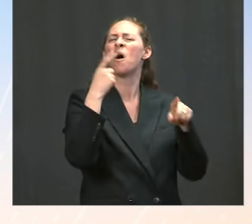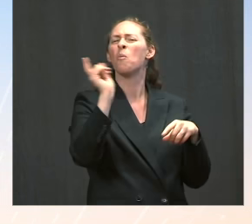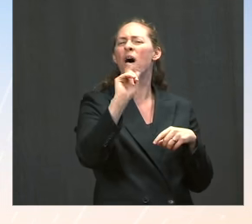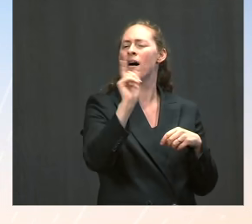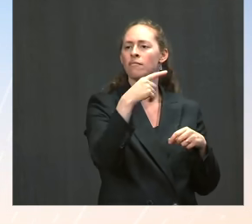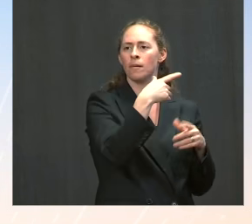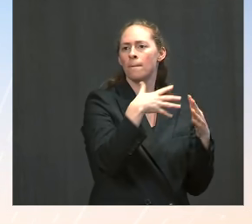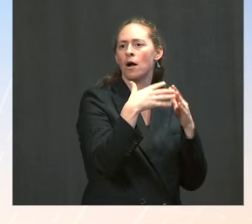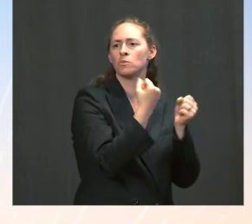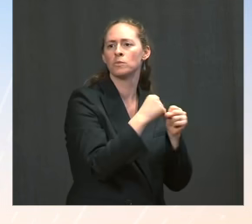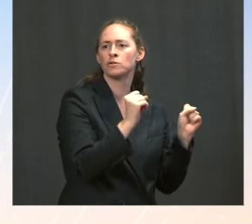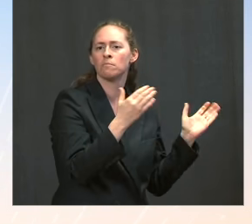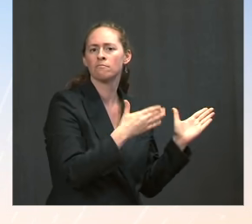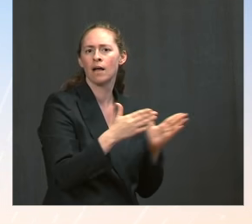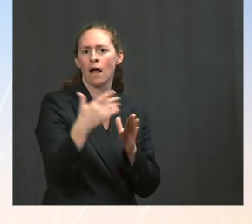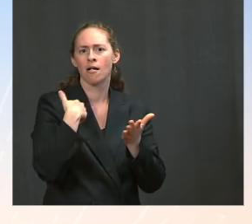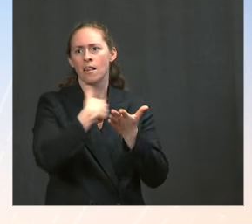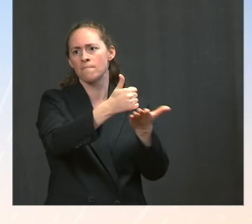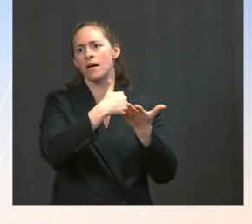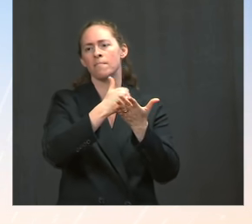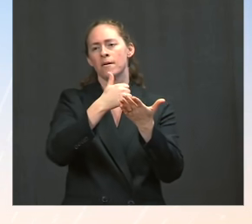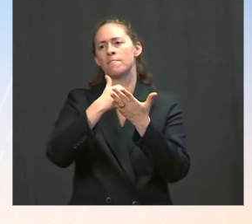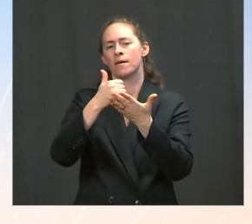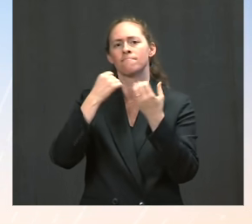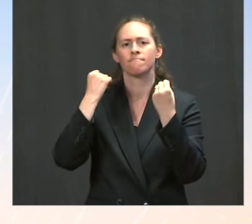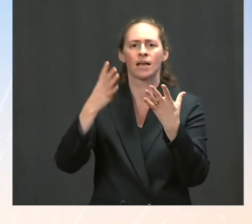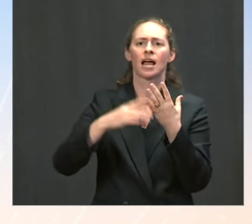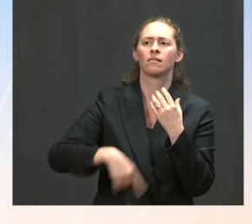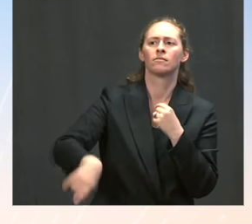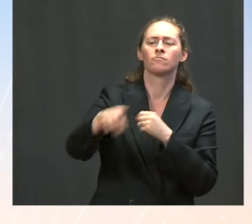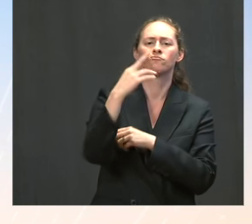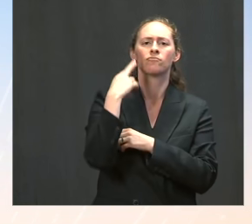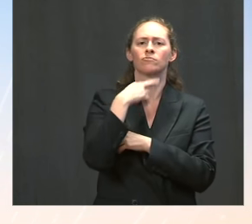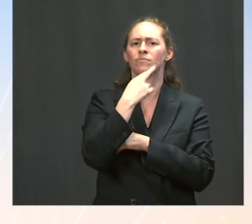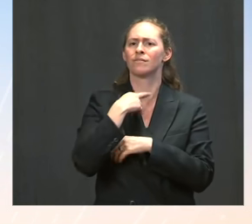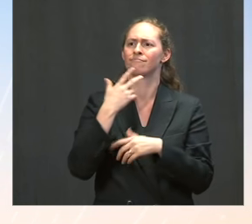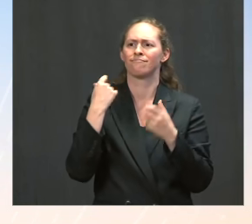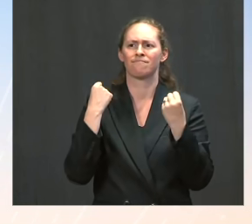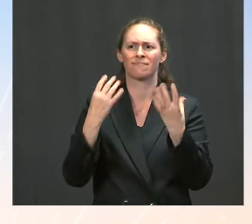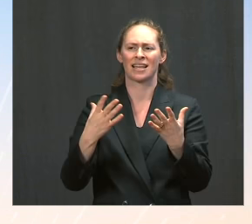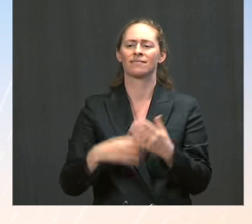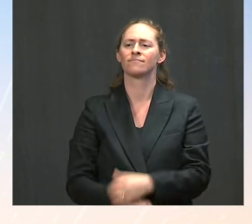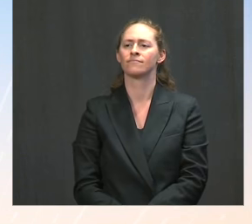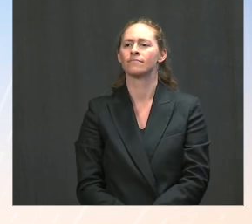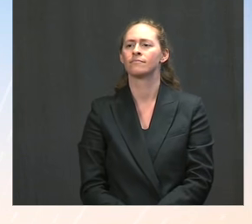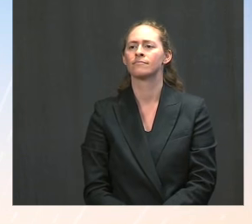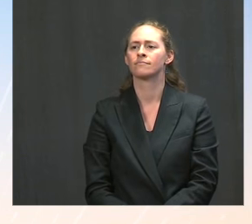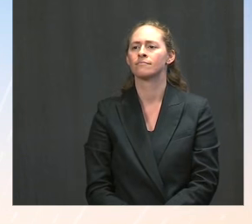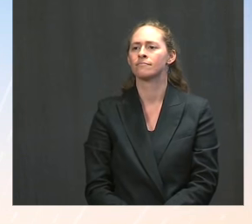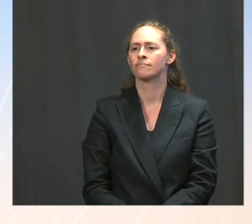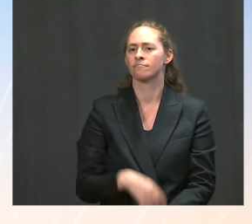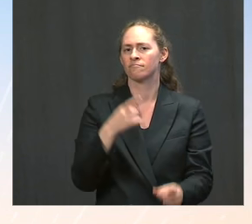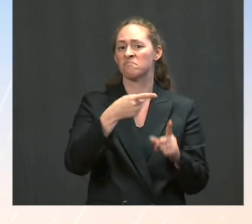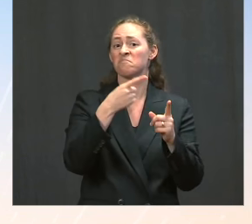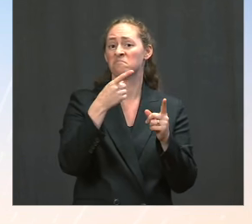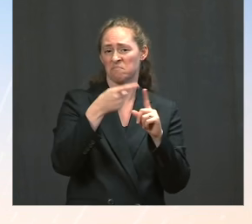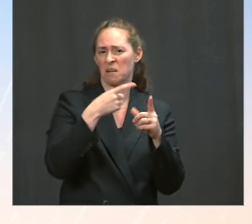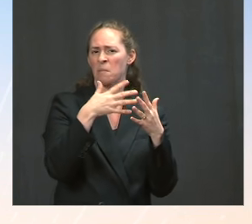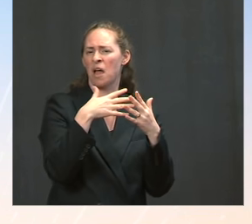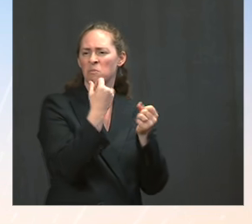country stay open, reopen, and that was assistance that came from the American Rescue Plan that the president signed into